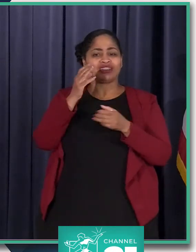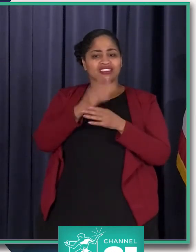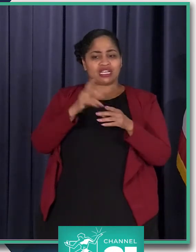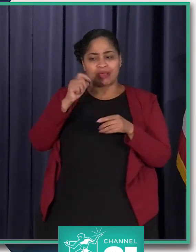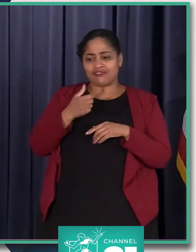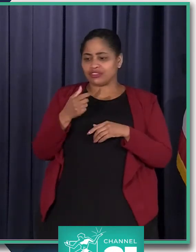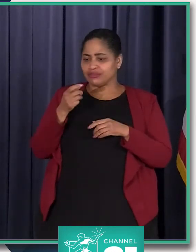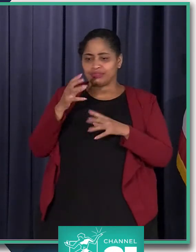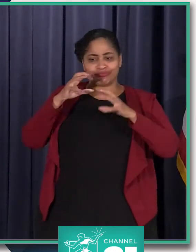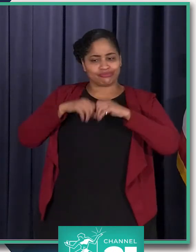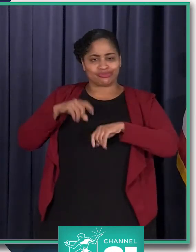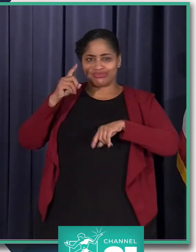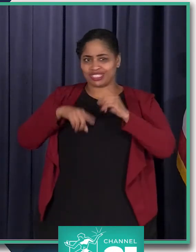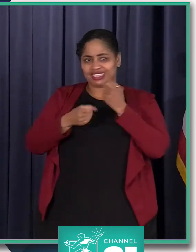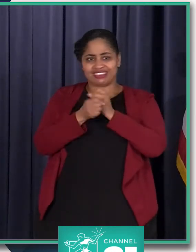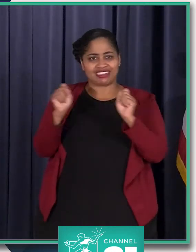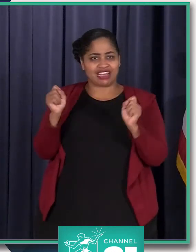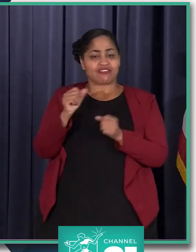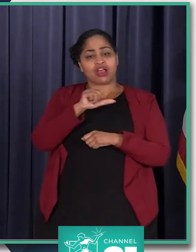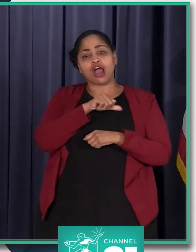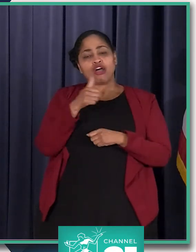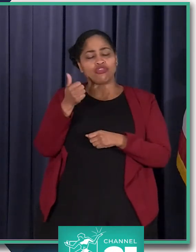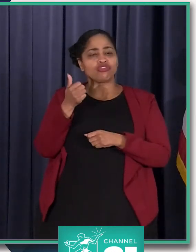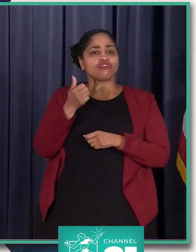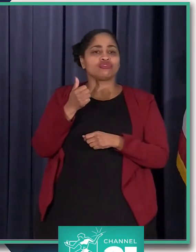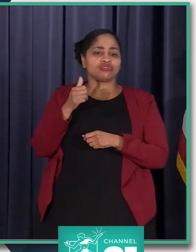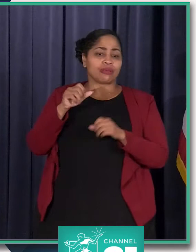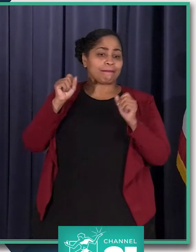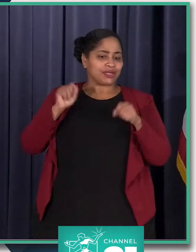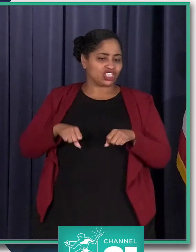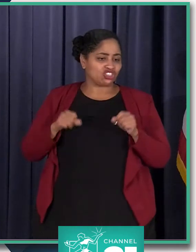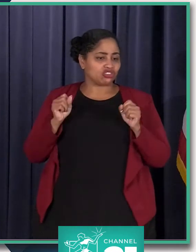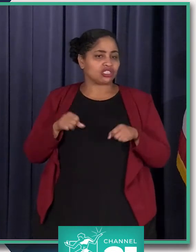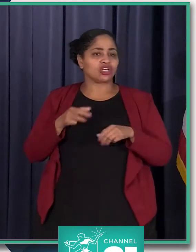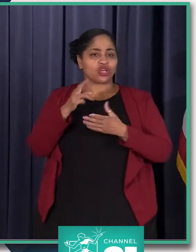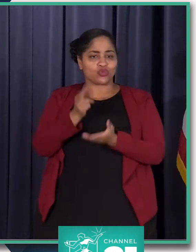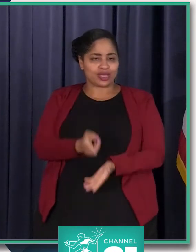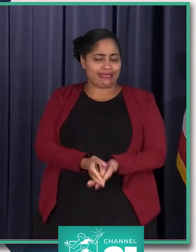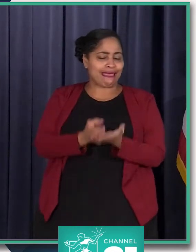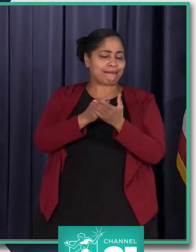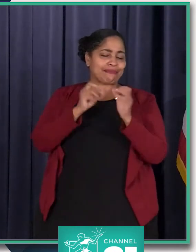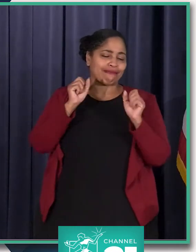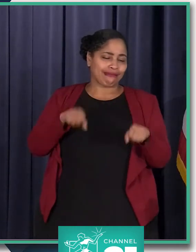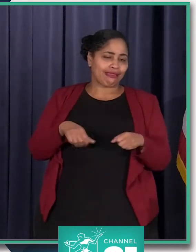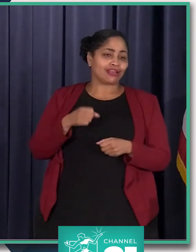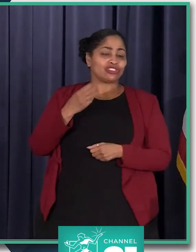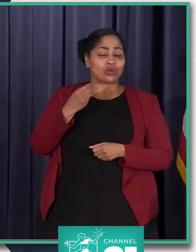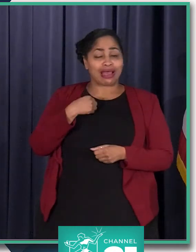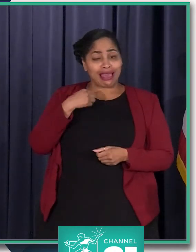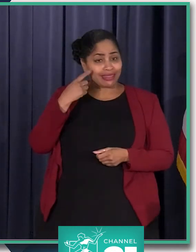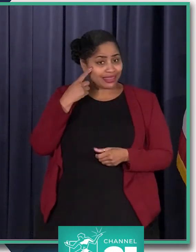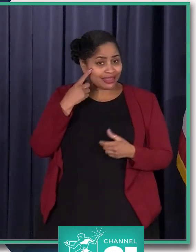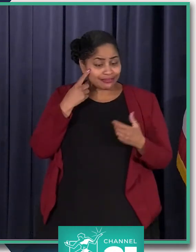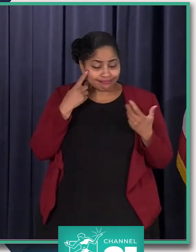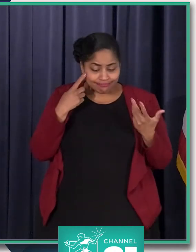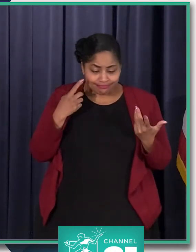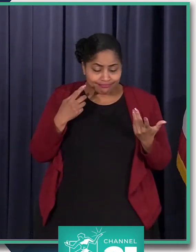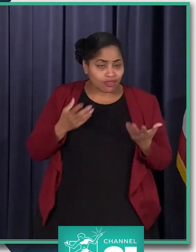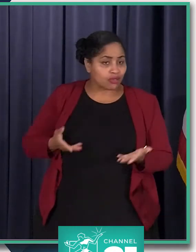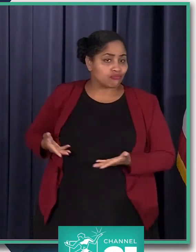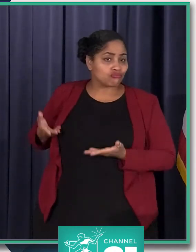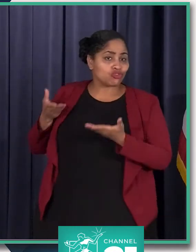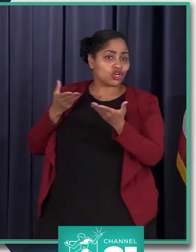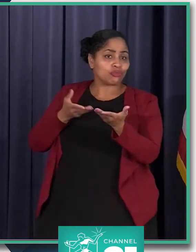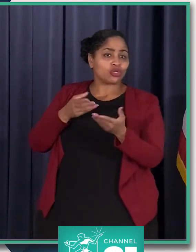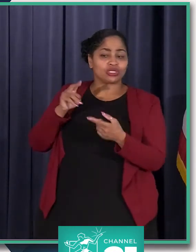They're not preservable. Others are going to potentially rehabable. So I think Proposal N